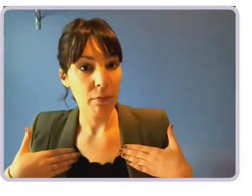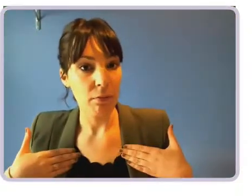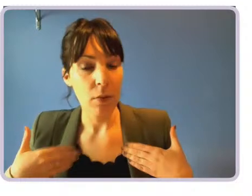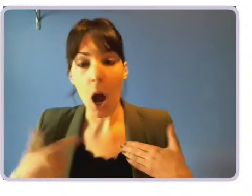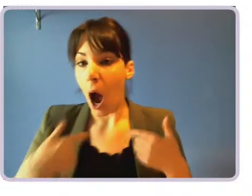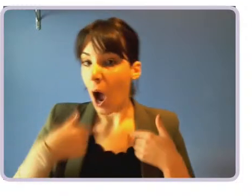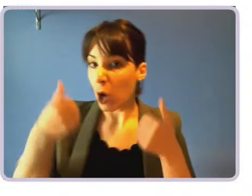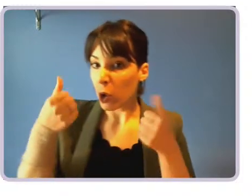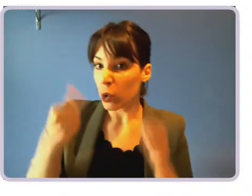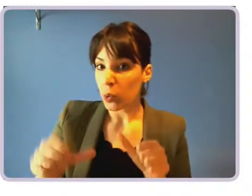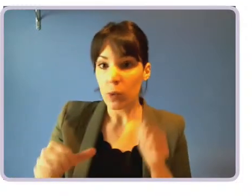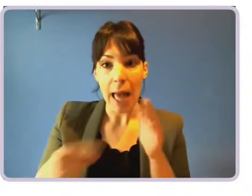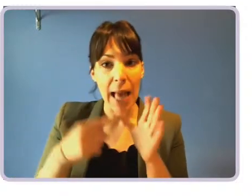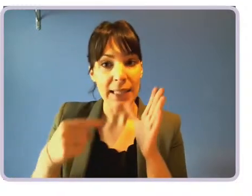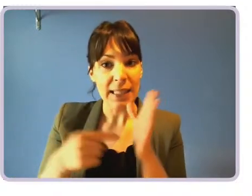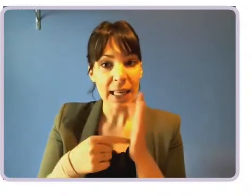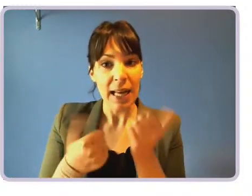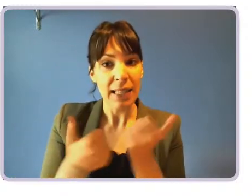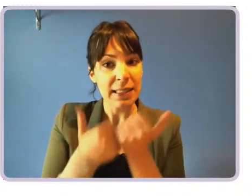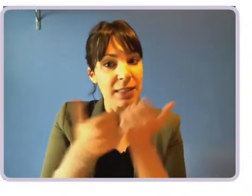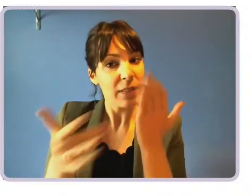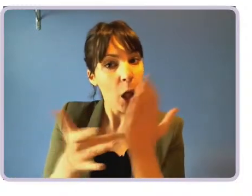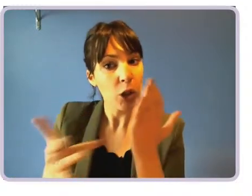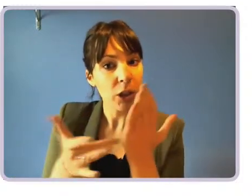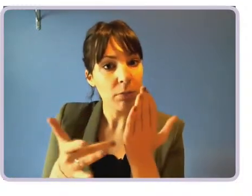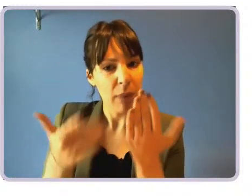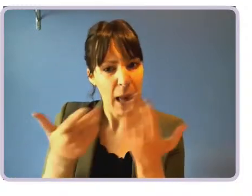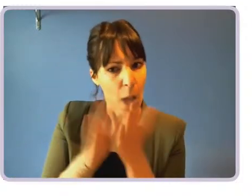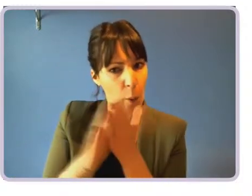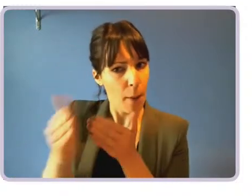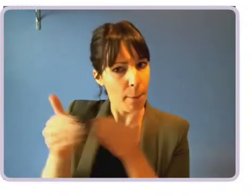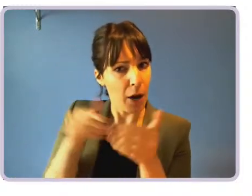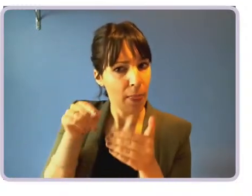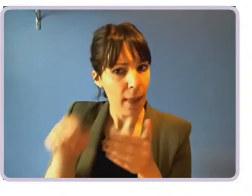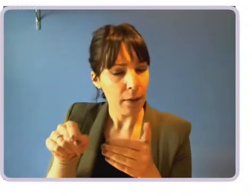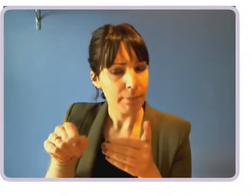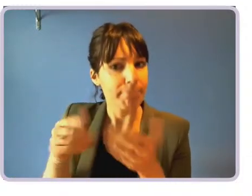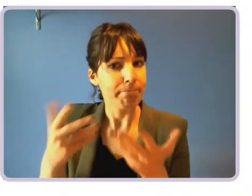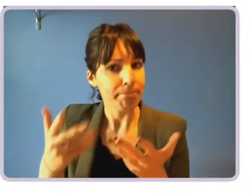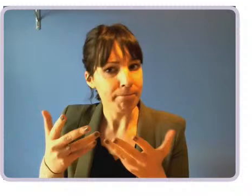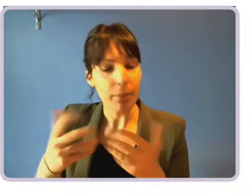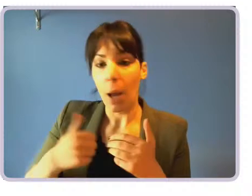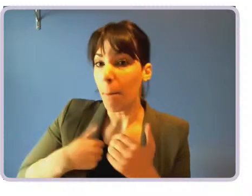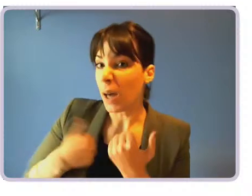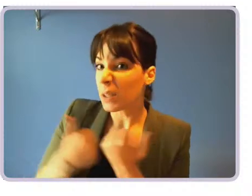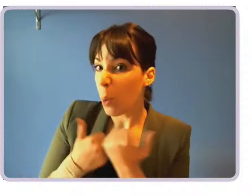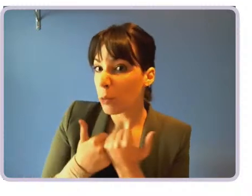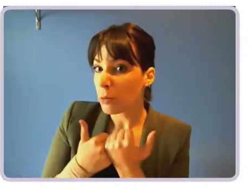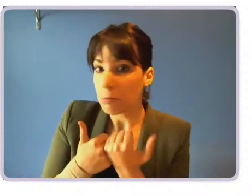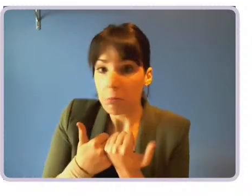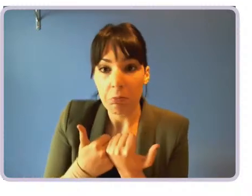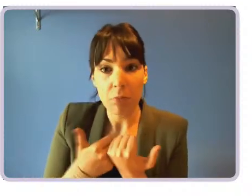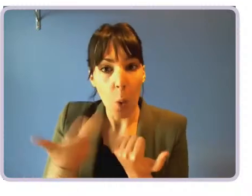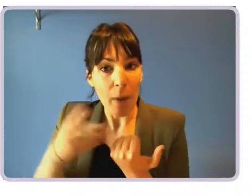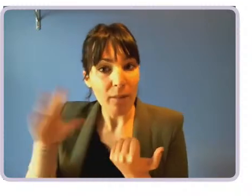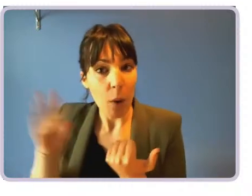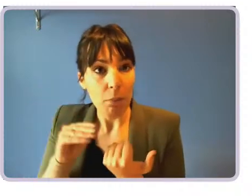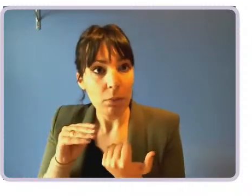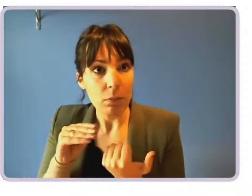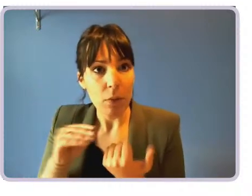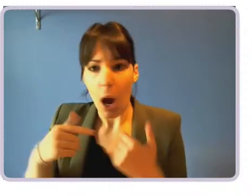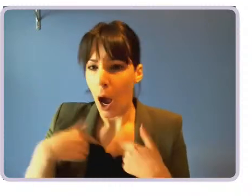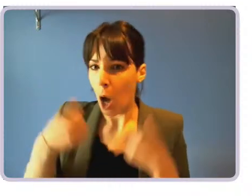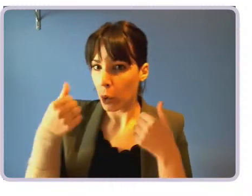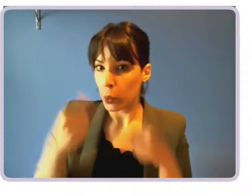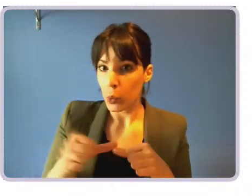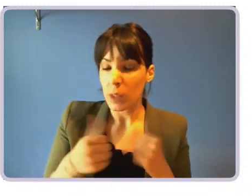technology? My personal support and how and where I get support from, assistance animals, how I